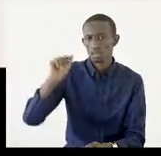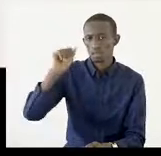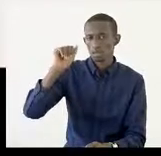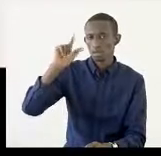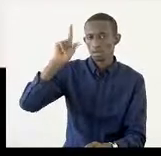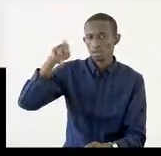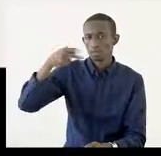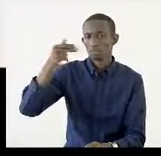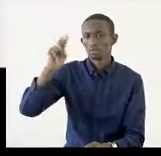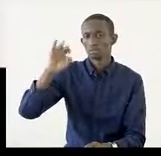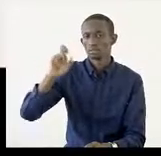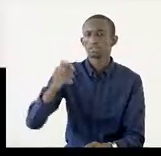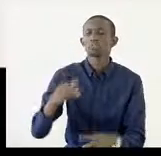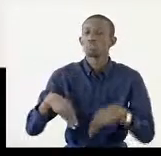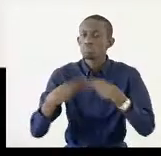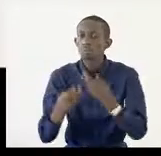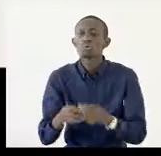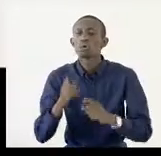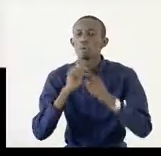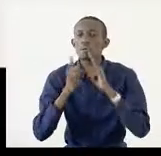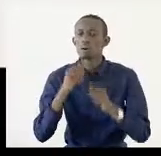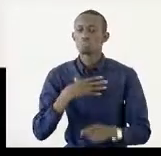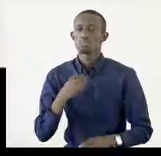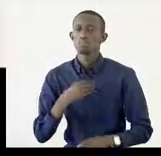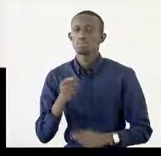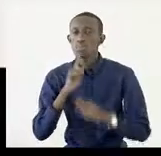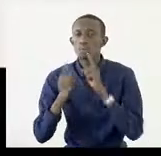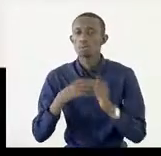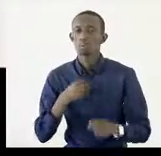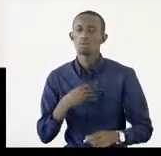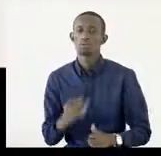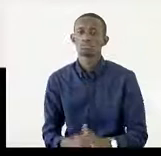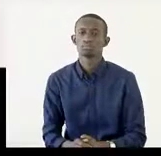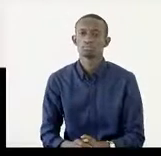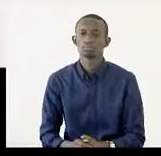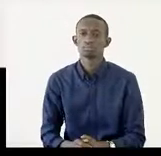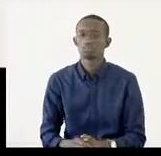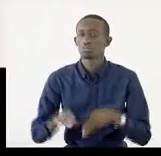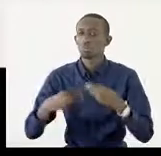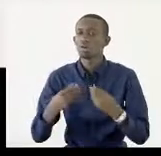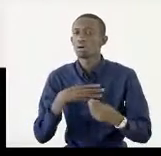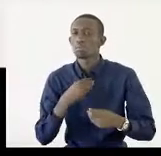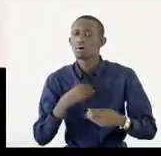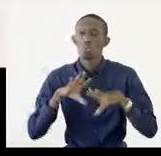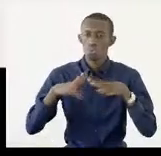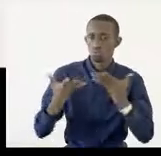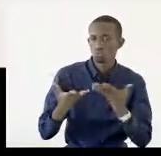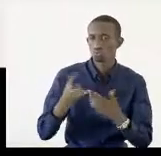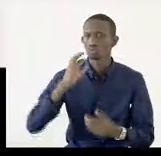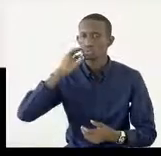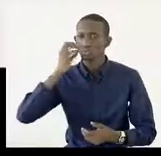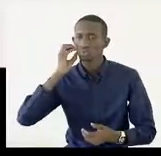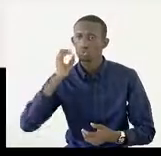and ketone gives a yellow precipitate. It is yellow-orange, mainly yellow-orange precipitate